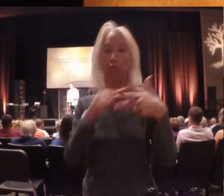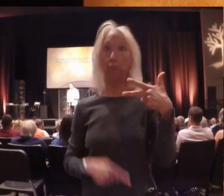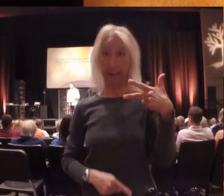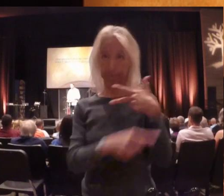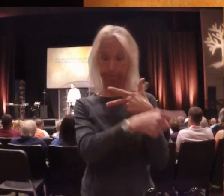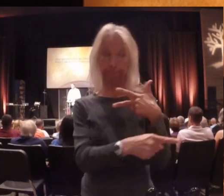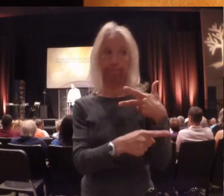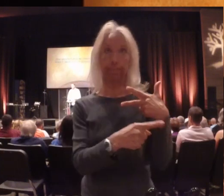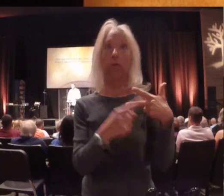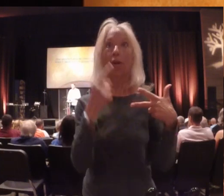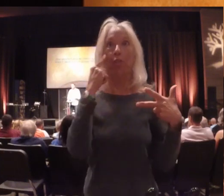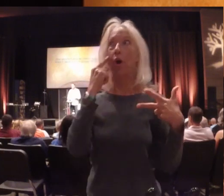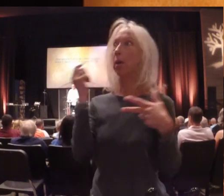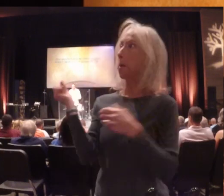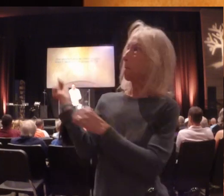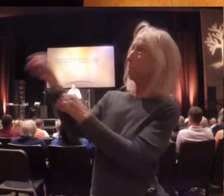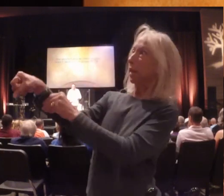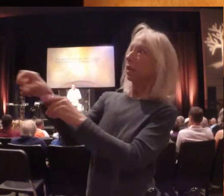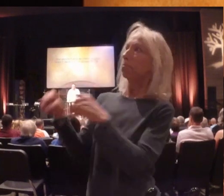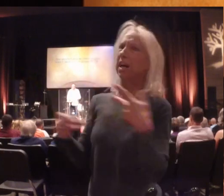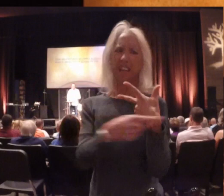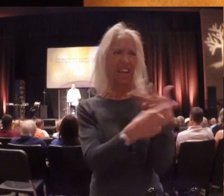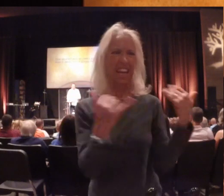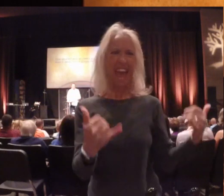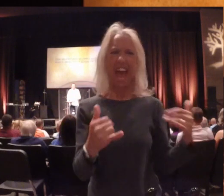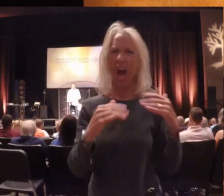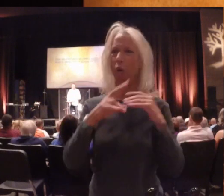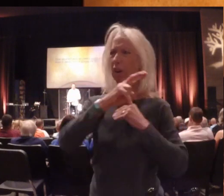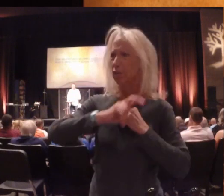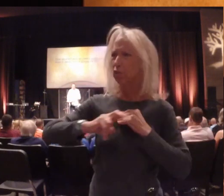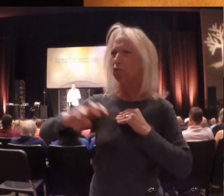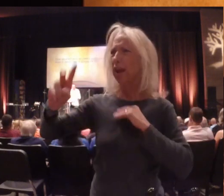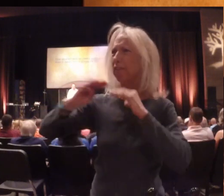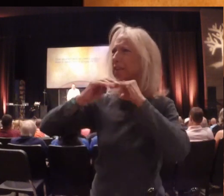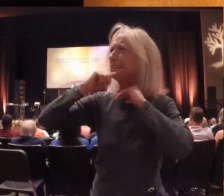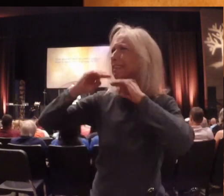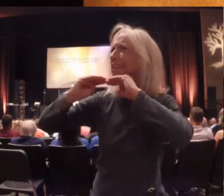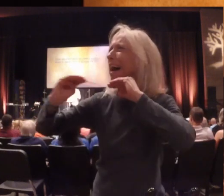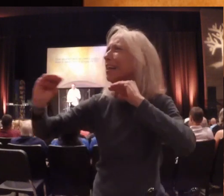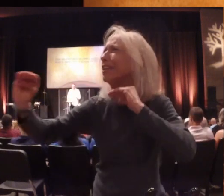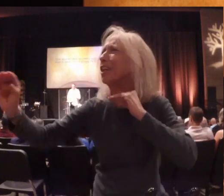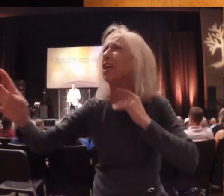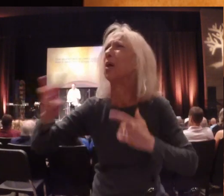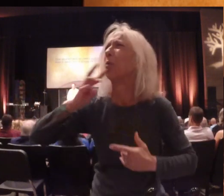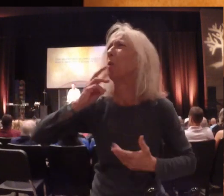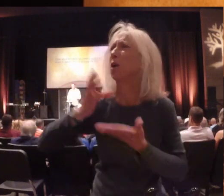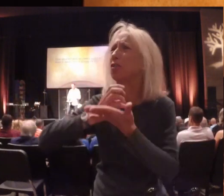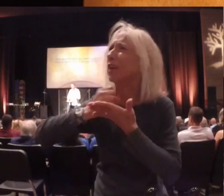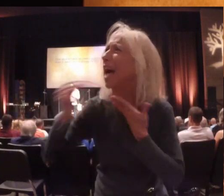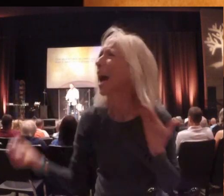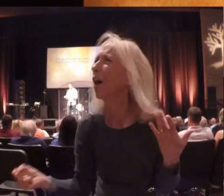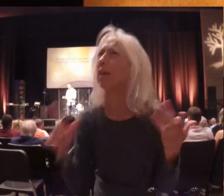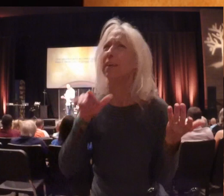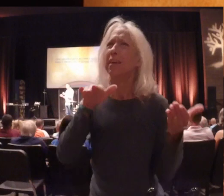had the battle won, but it's not turning out like they planned, which is life at times. Now,